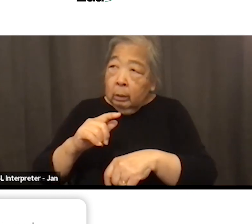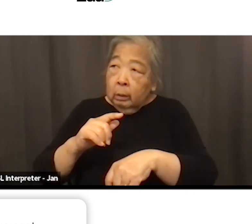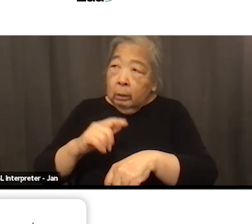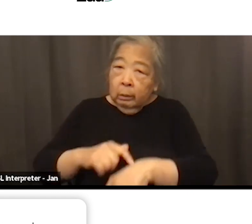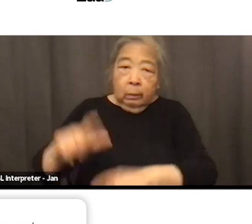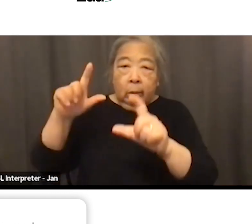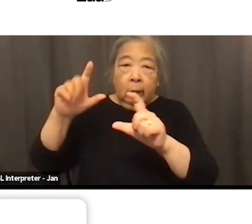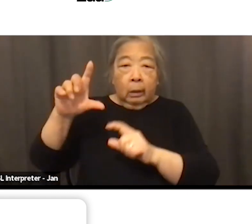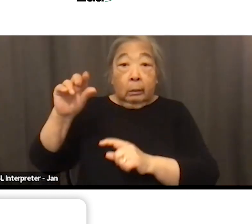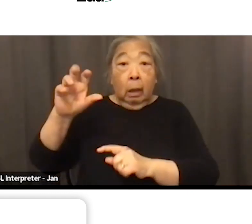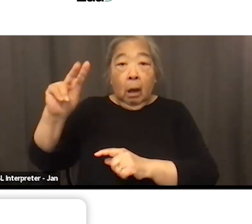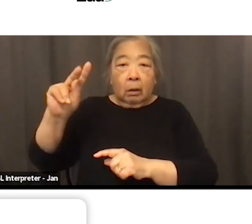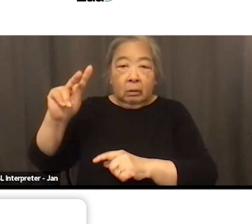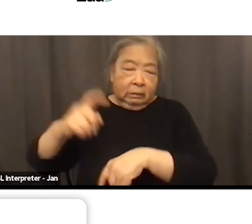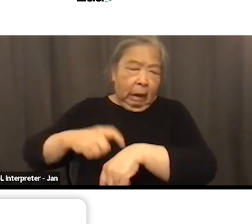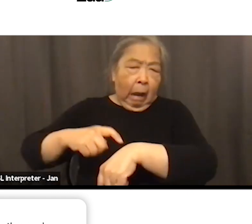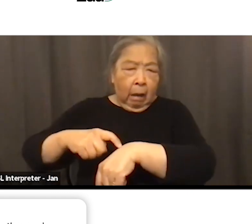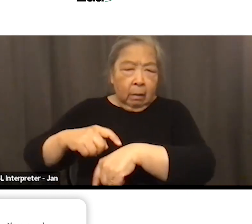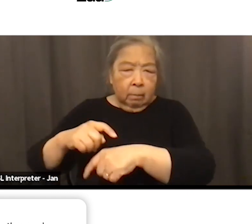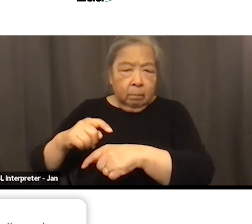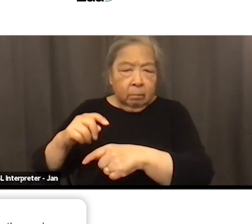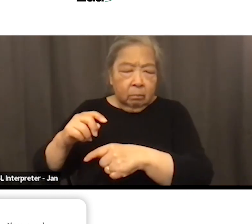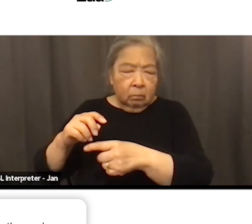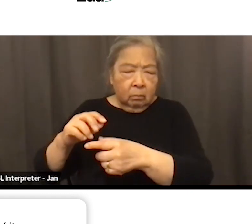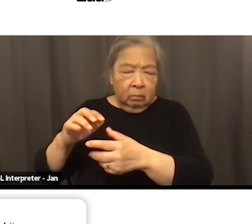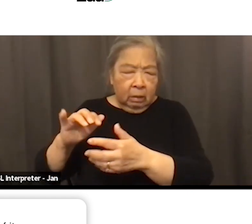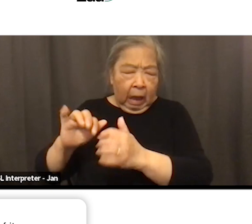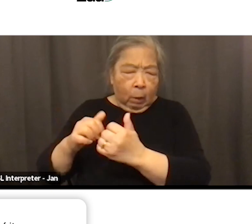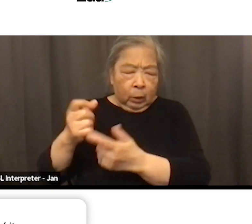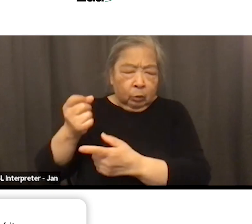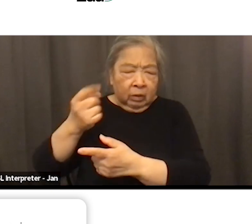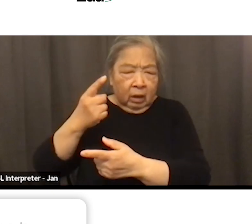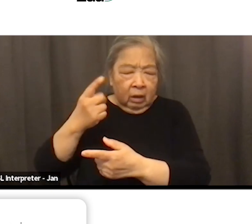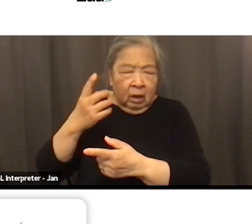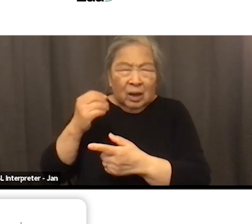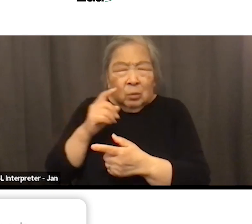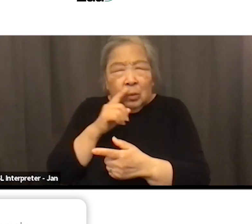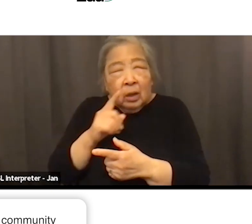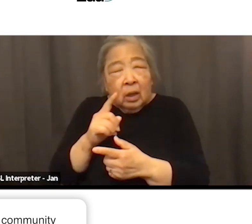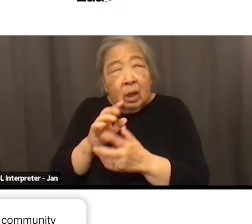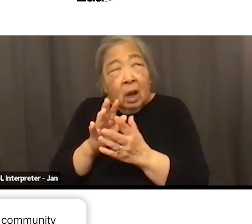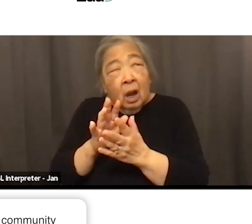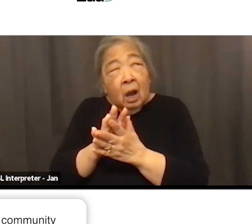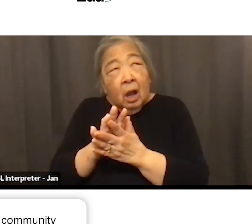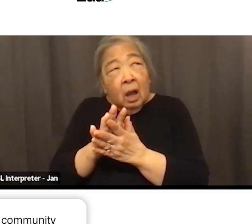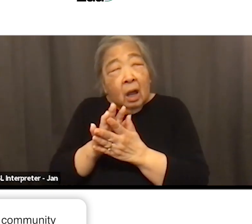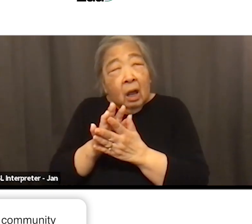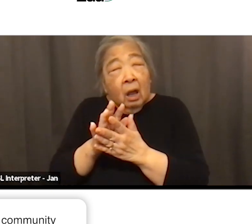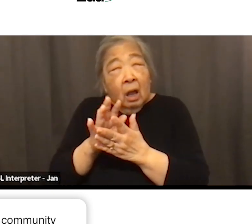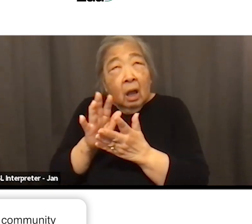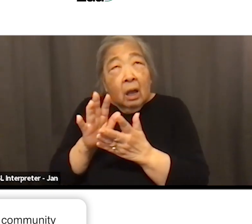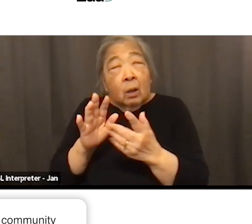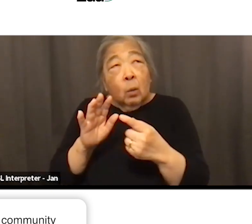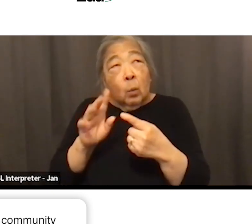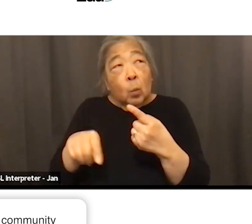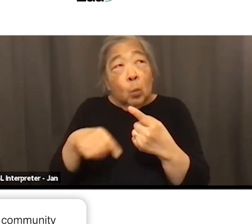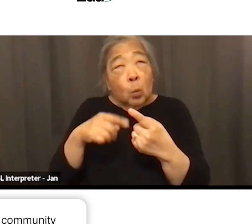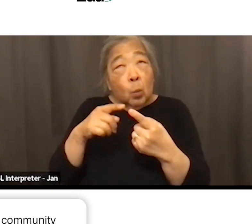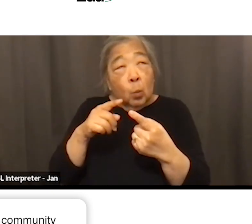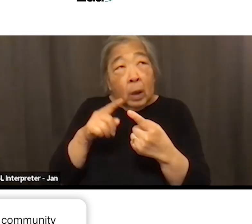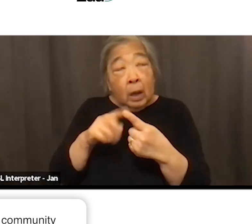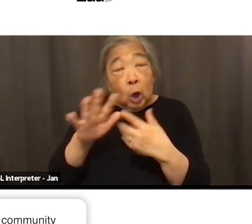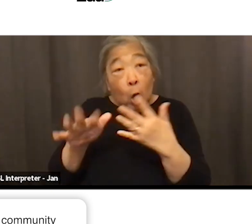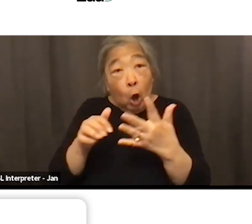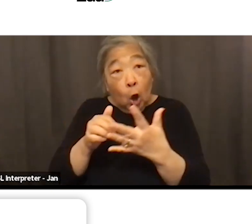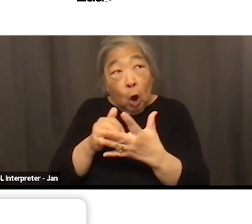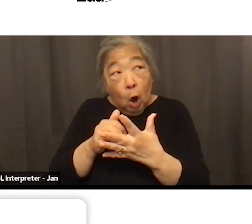time. And that's just really the end all and be all of it. And when there is alignment of all